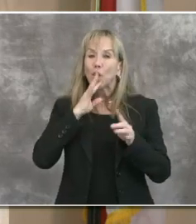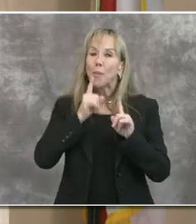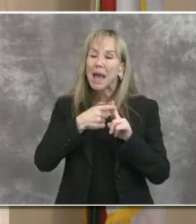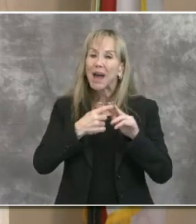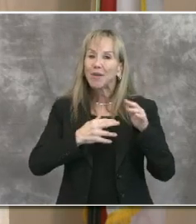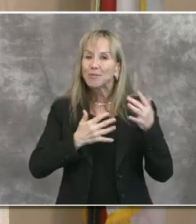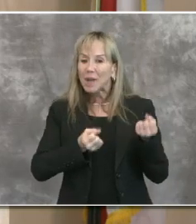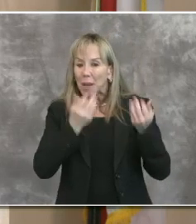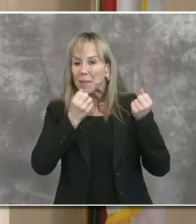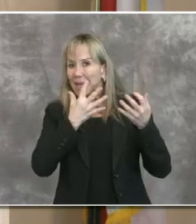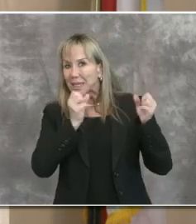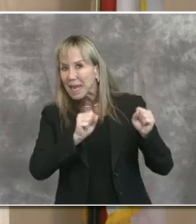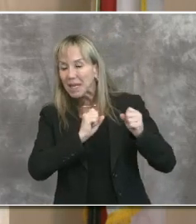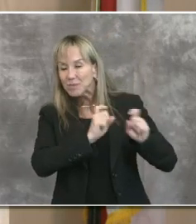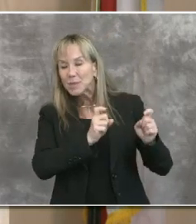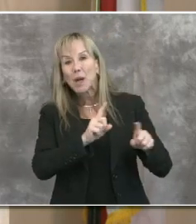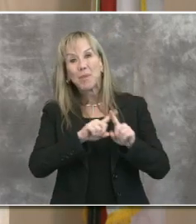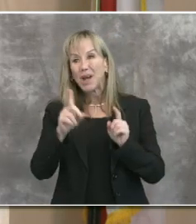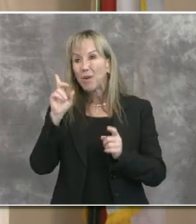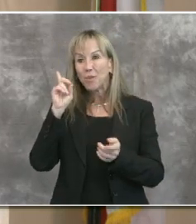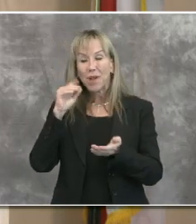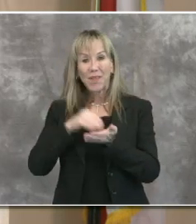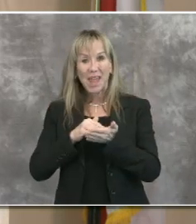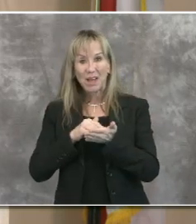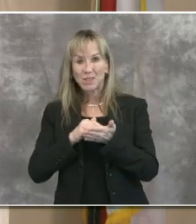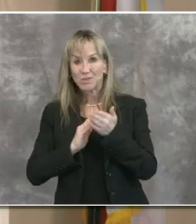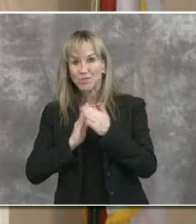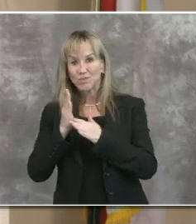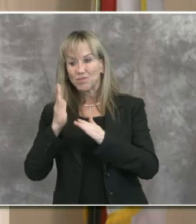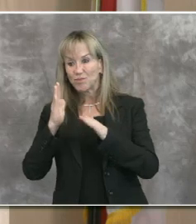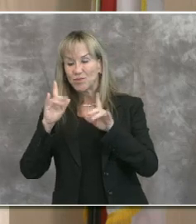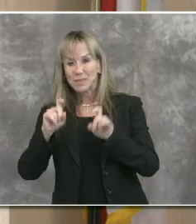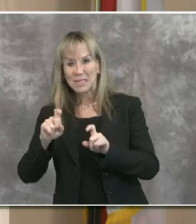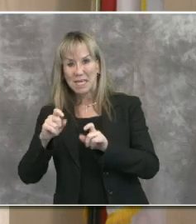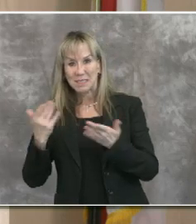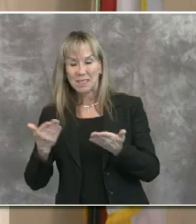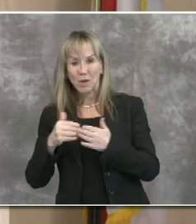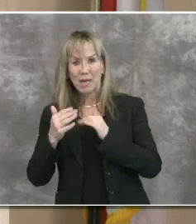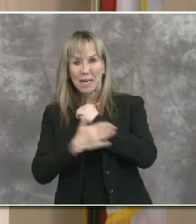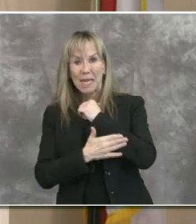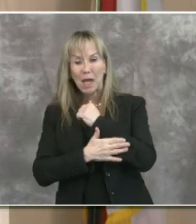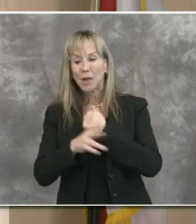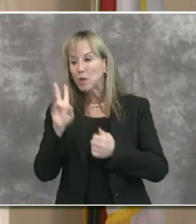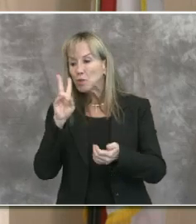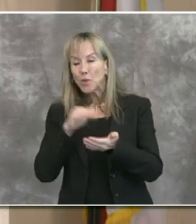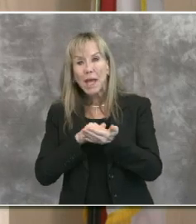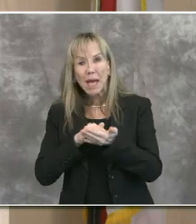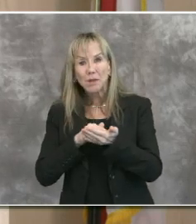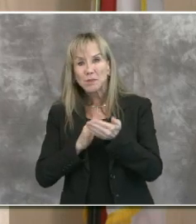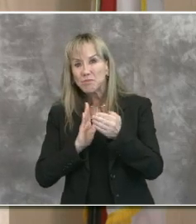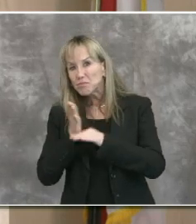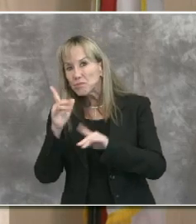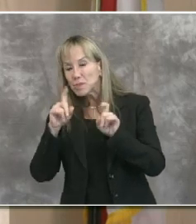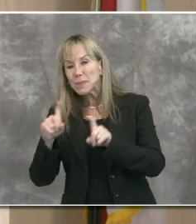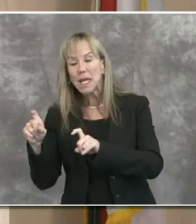but again, 1,000 plus tests in the county, 2,000 plus with